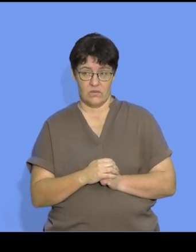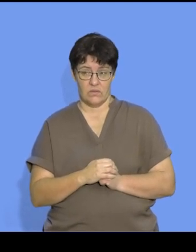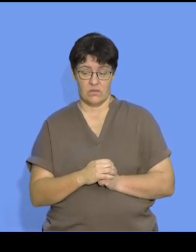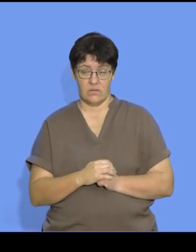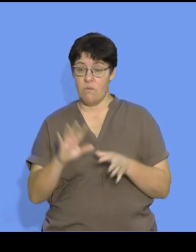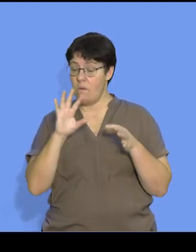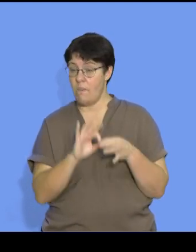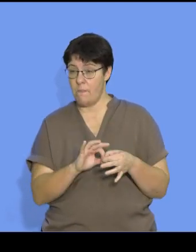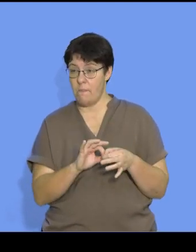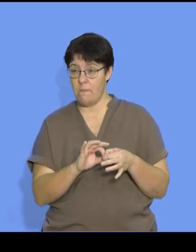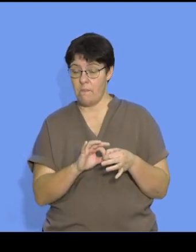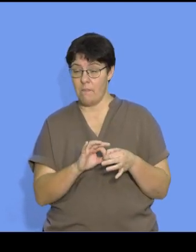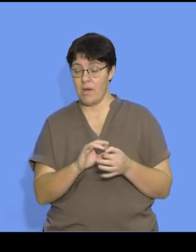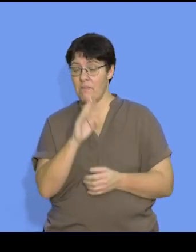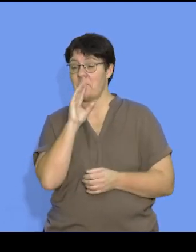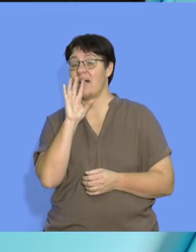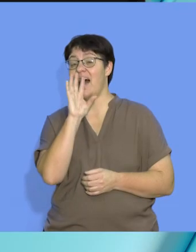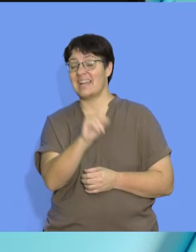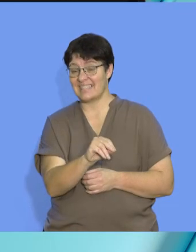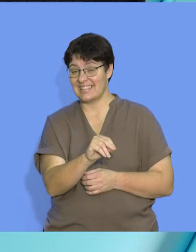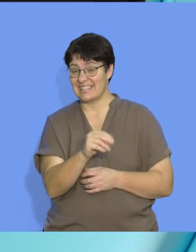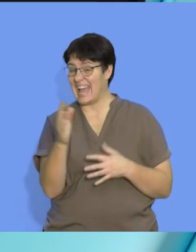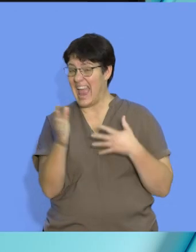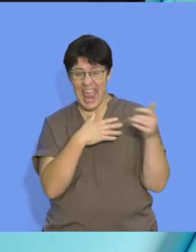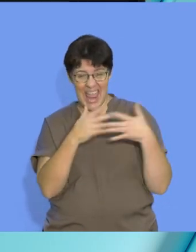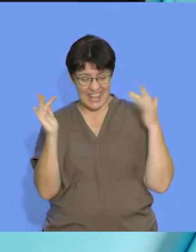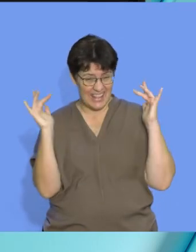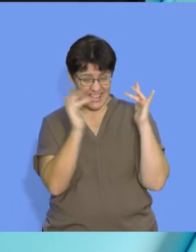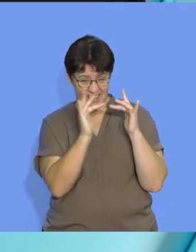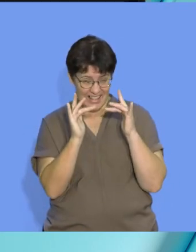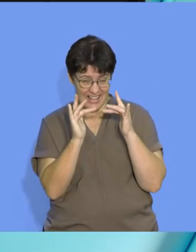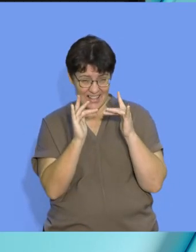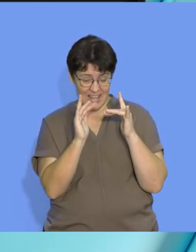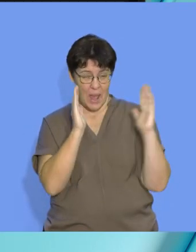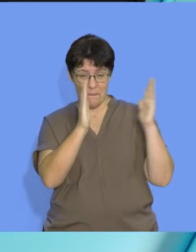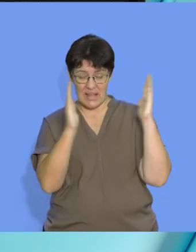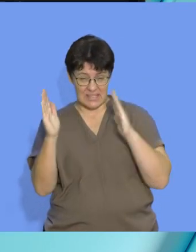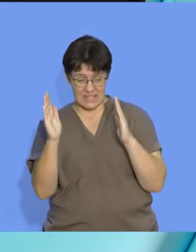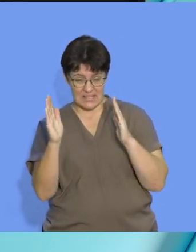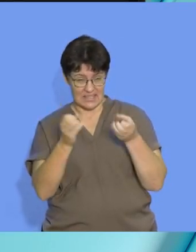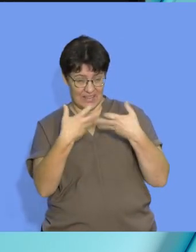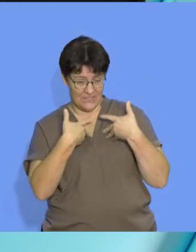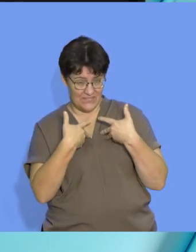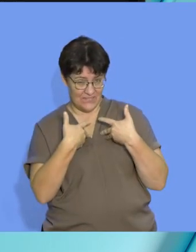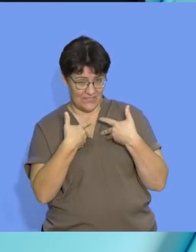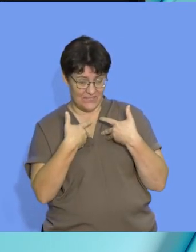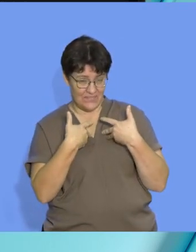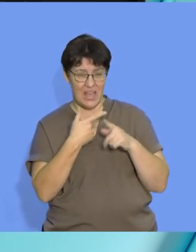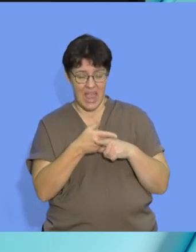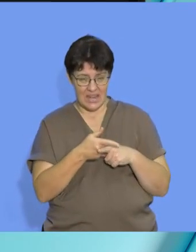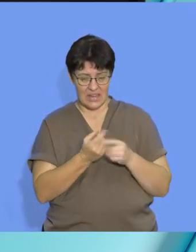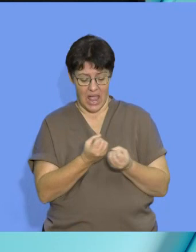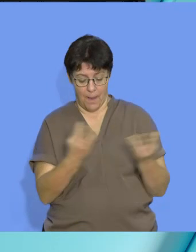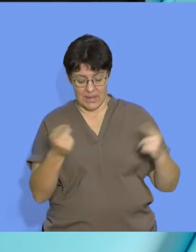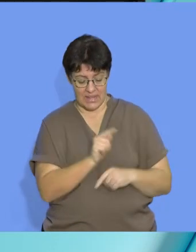home, I'm going to ask you, is there any connection between the pattern that's given to you and the